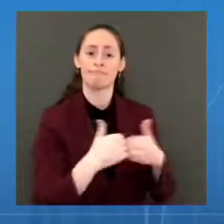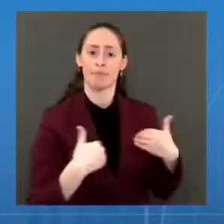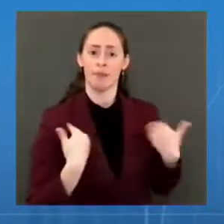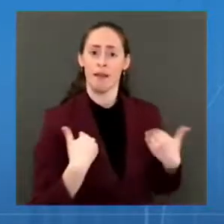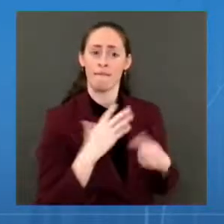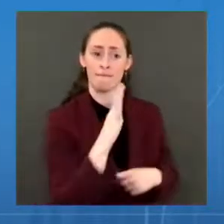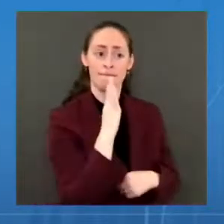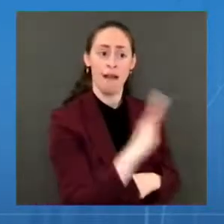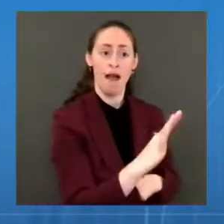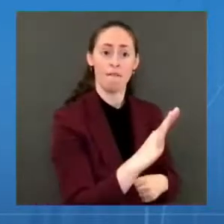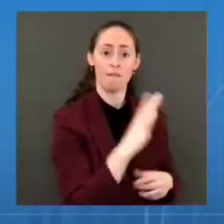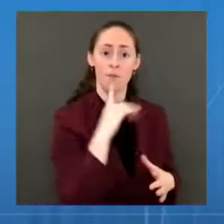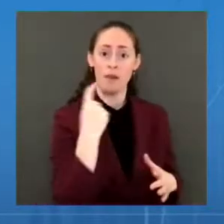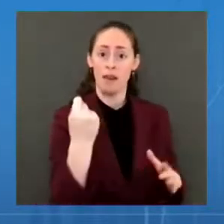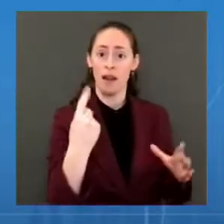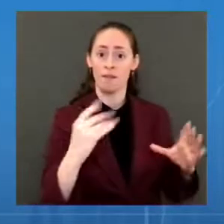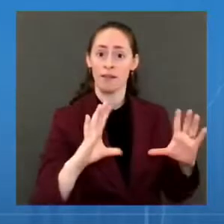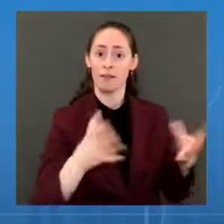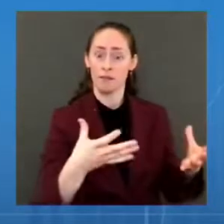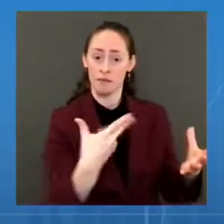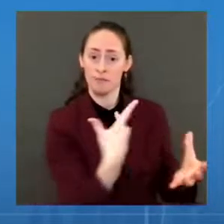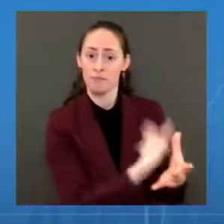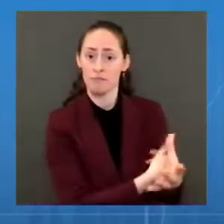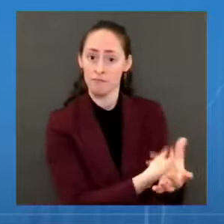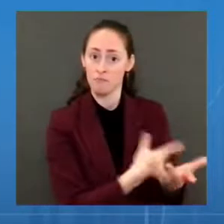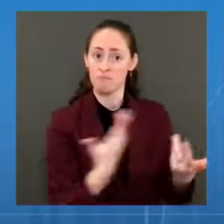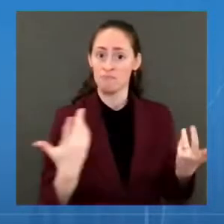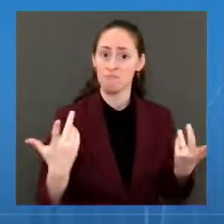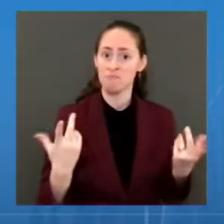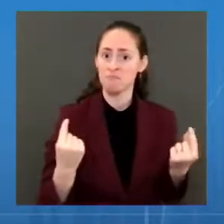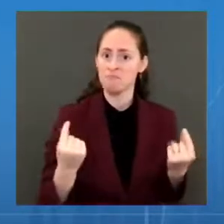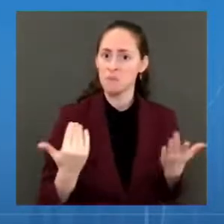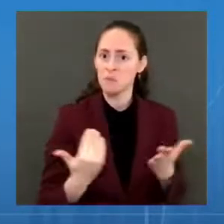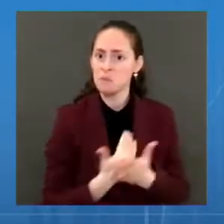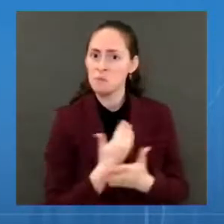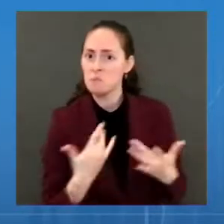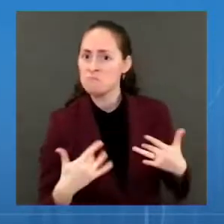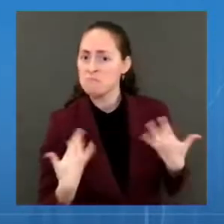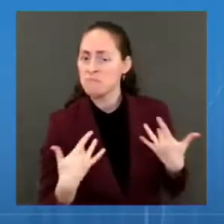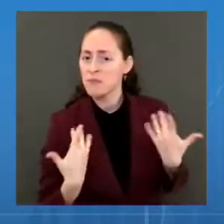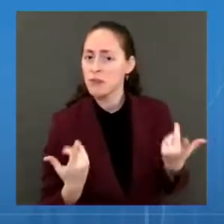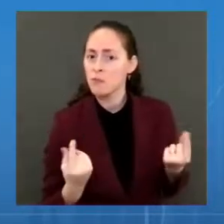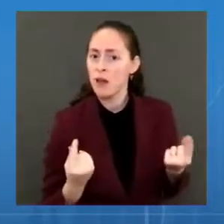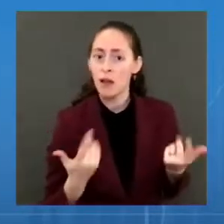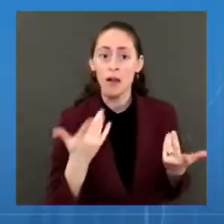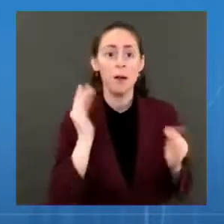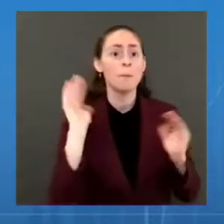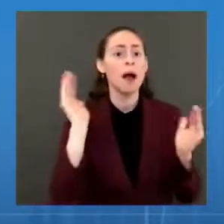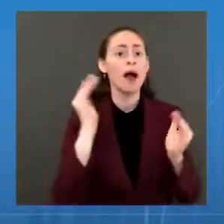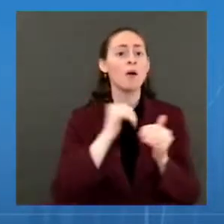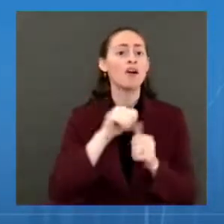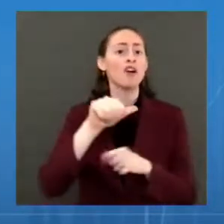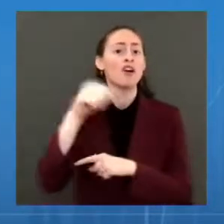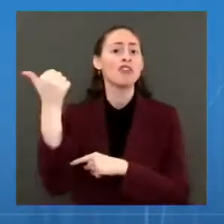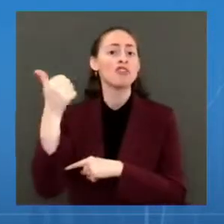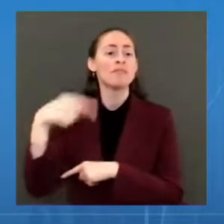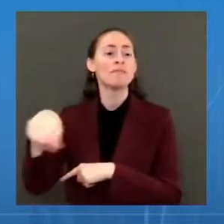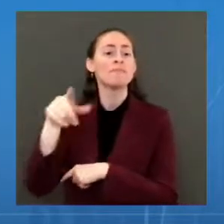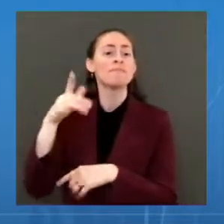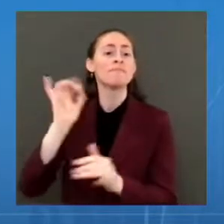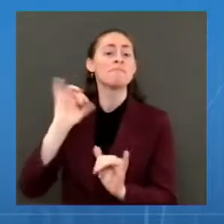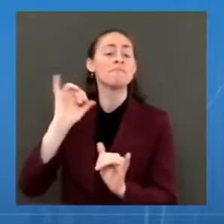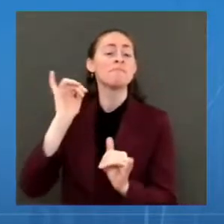this point, how it compares to other vaccine rollouts or the older adolescent